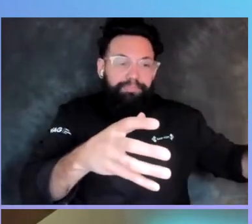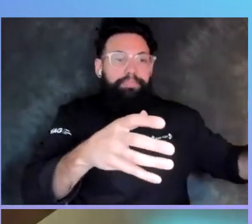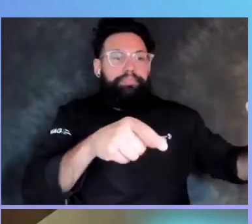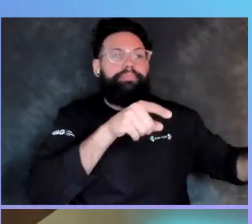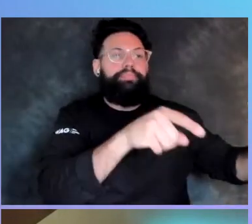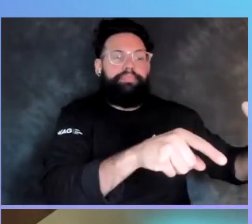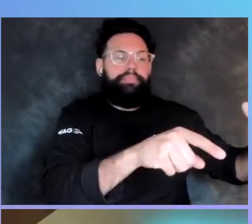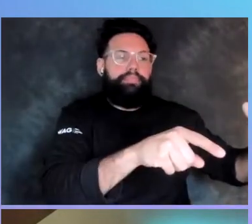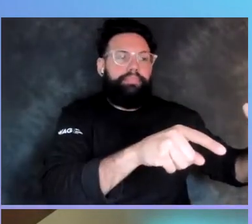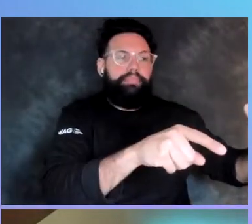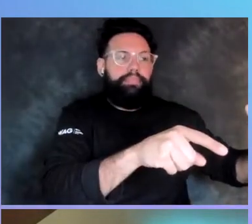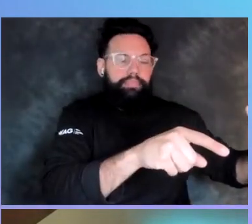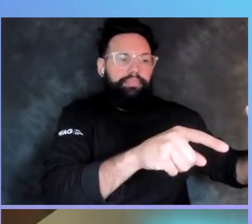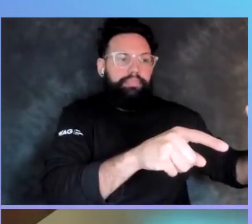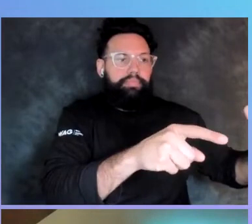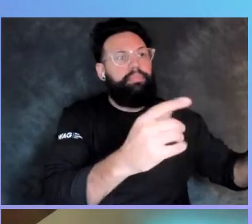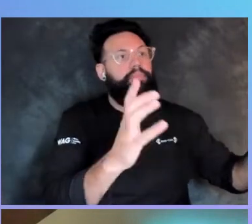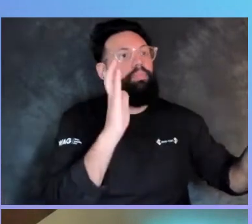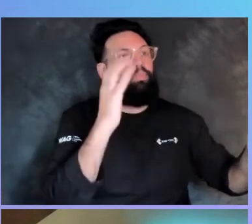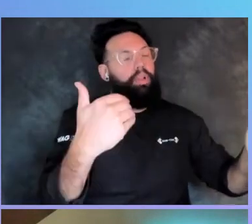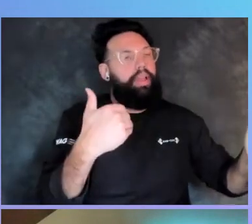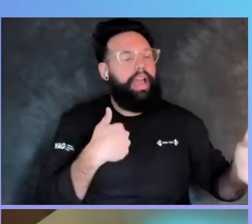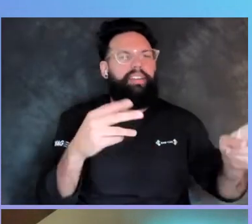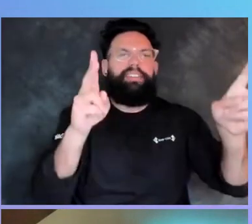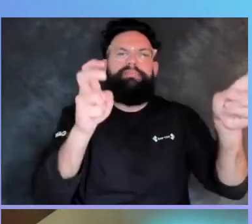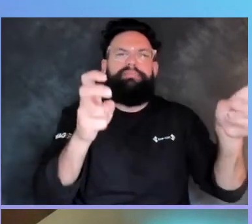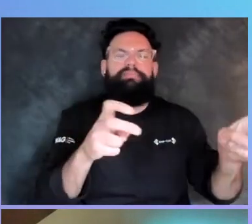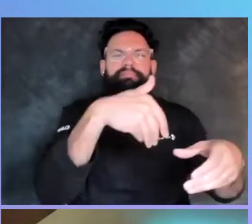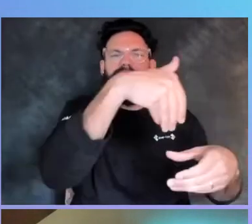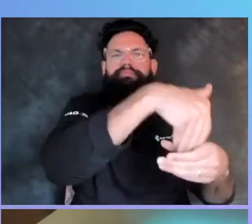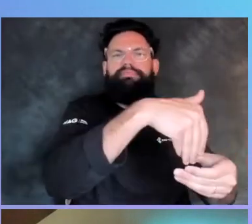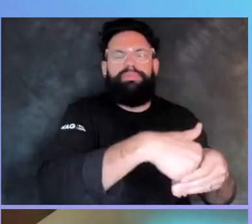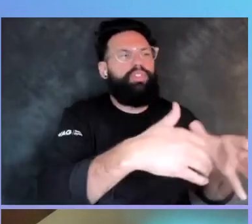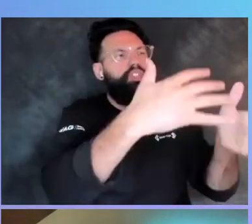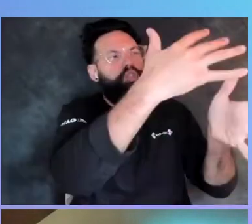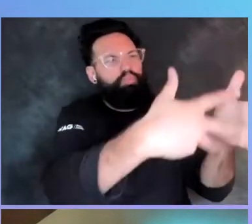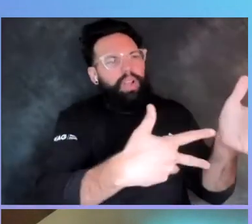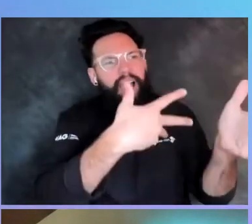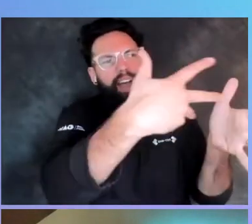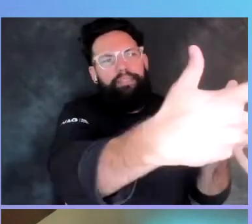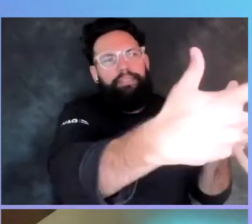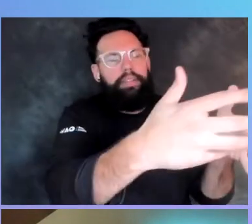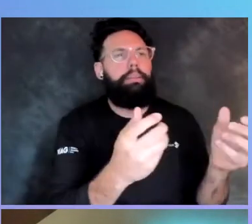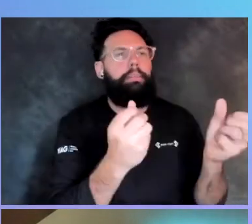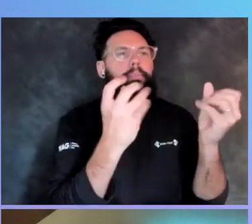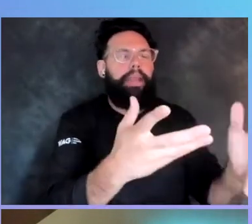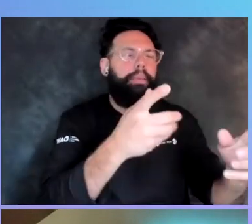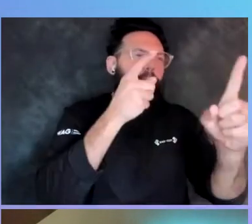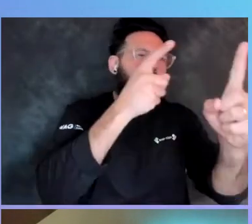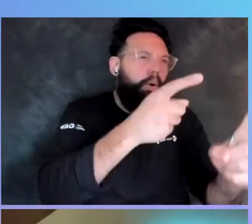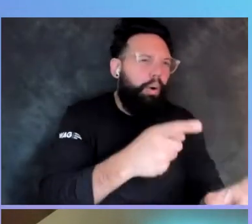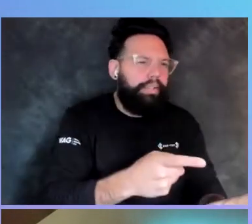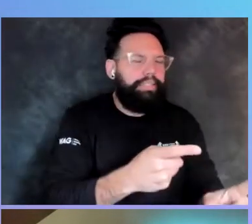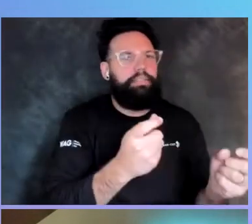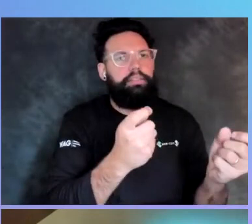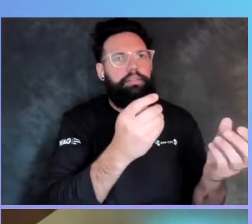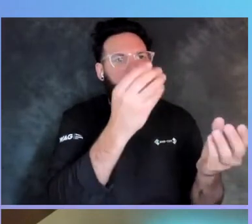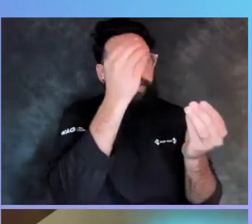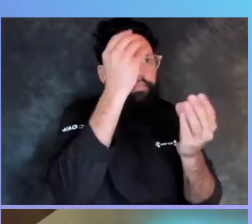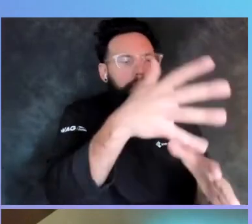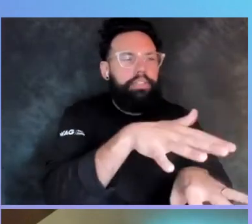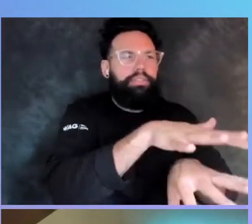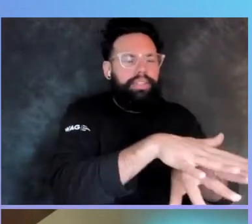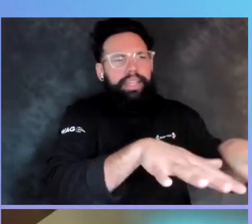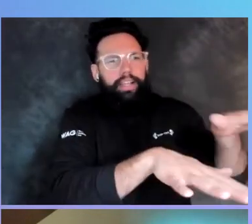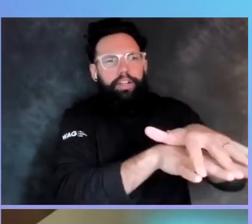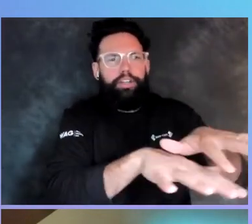essentially think of as a large graph comprised of many, many different points and many dimensions. This is essentially a mental model of